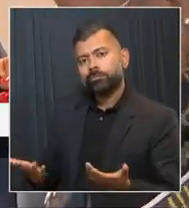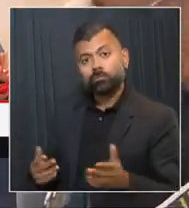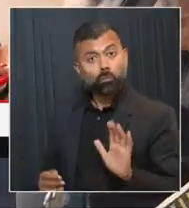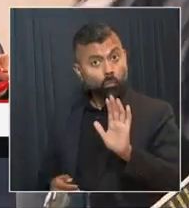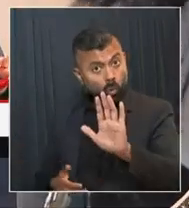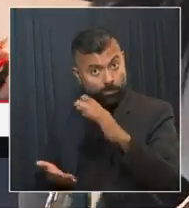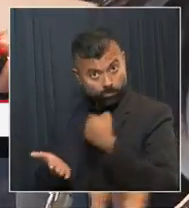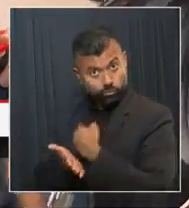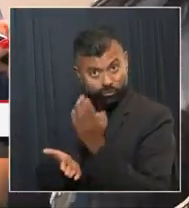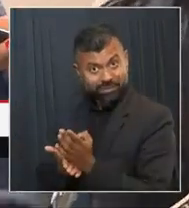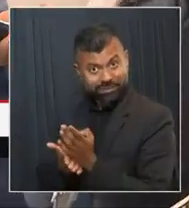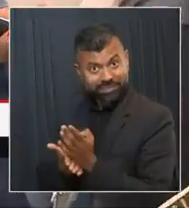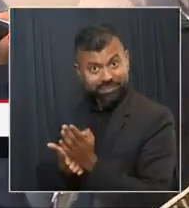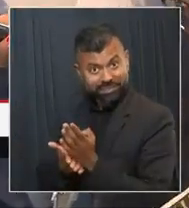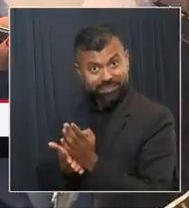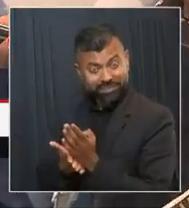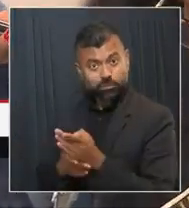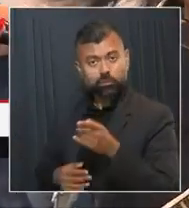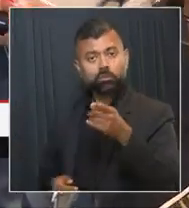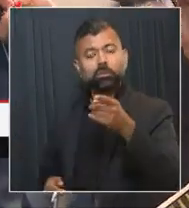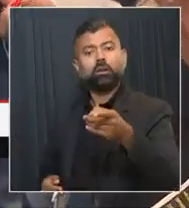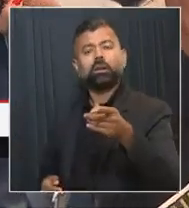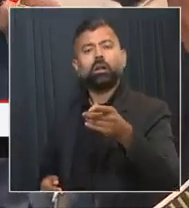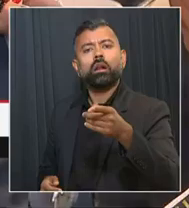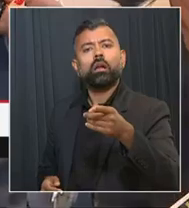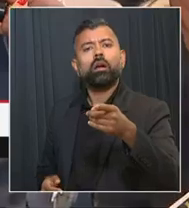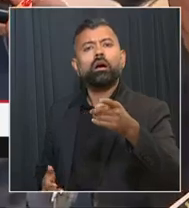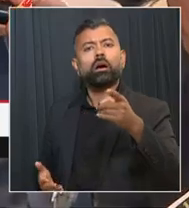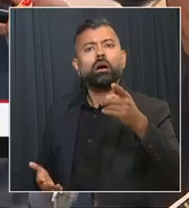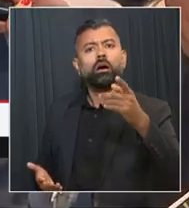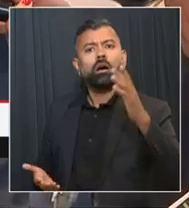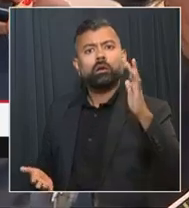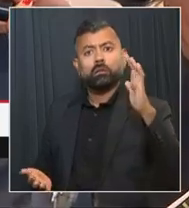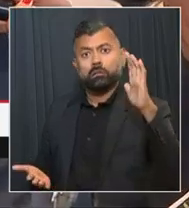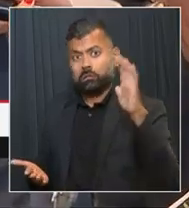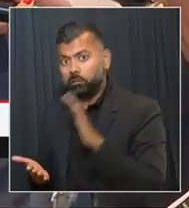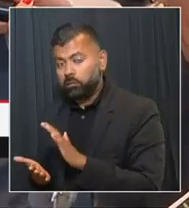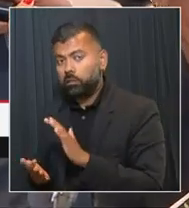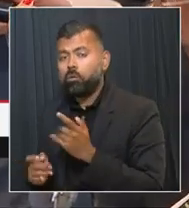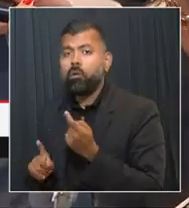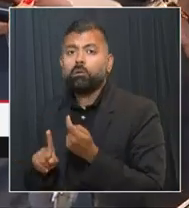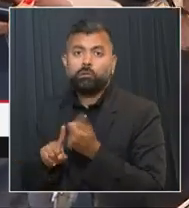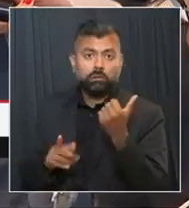have reduced and or eliminated some programs that